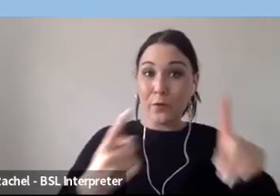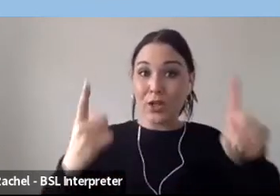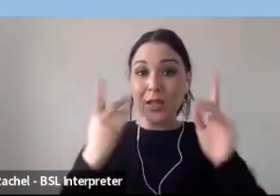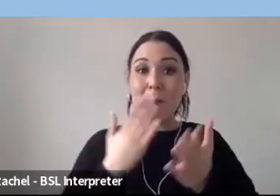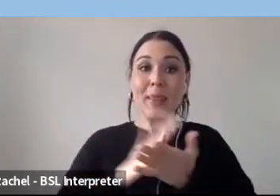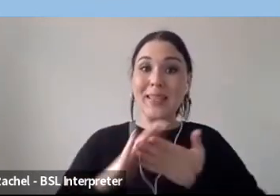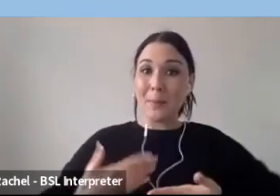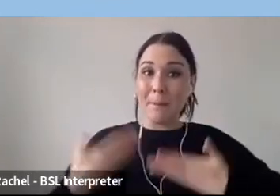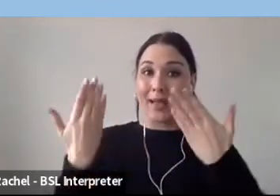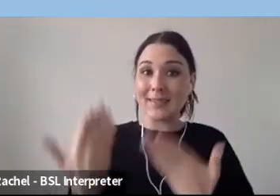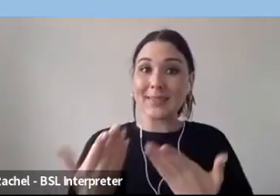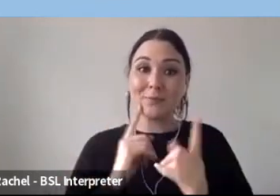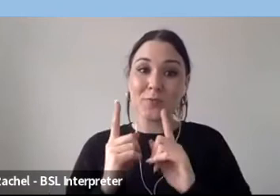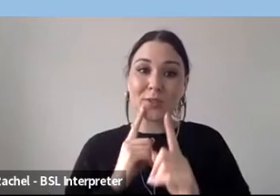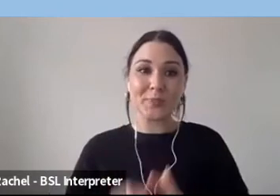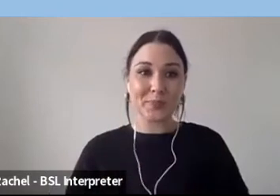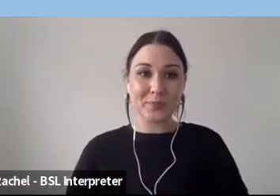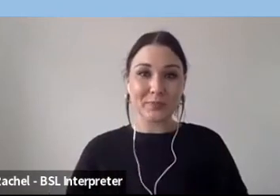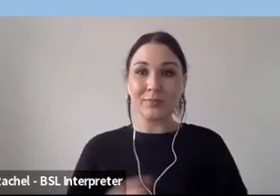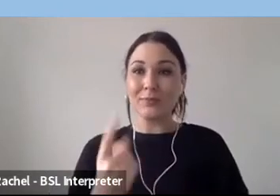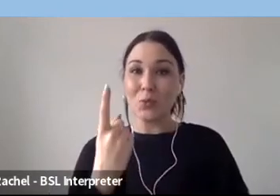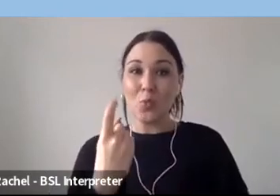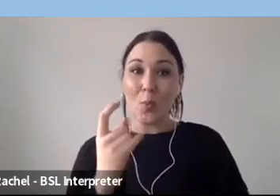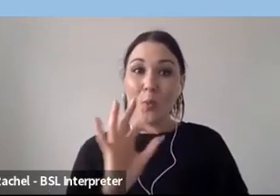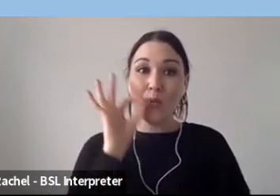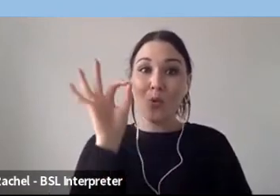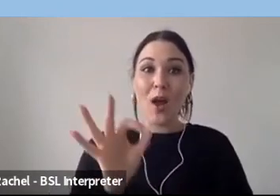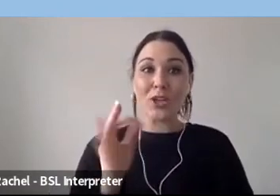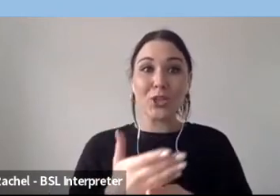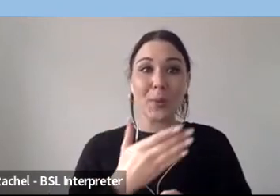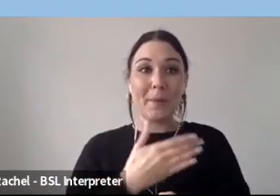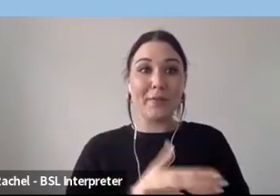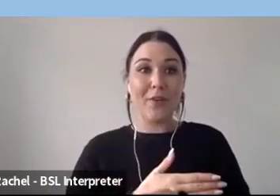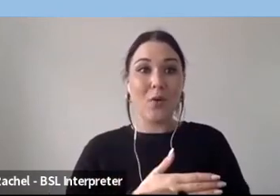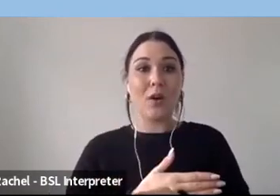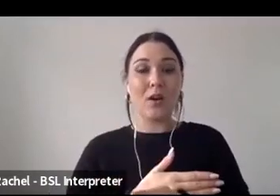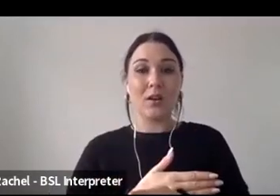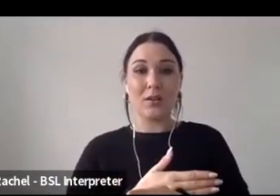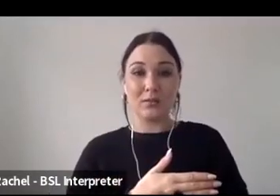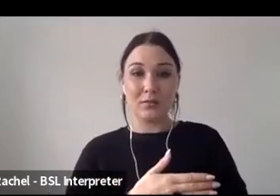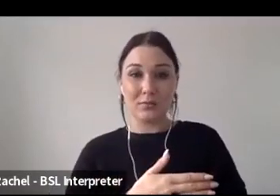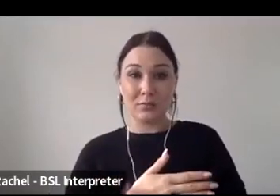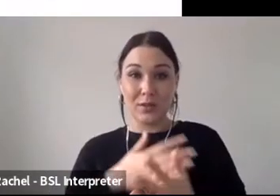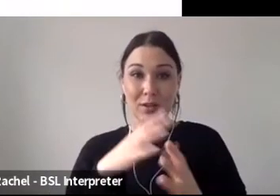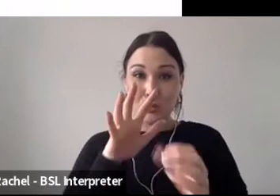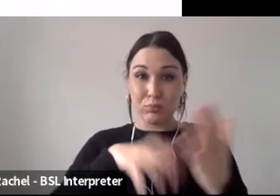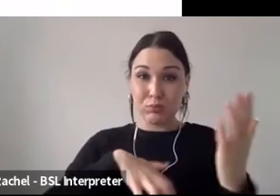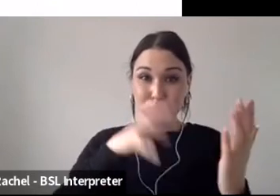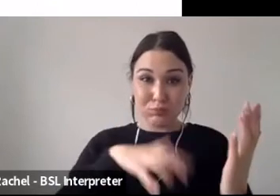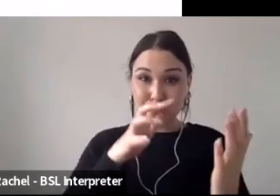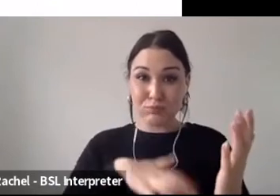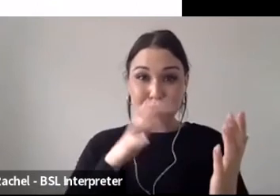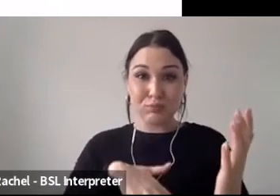that on. So one more question for you all before we have. I can see there's tons of questions that have come through